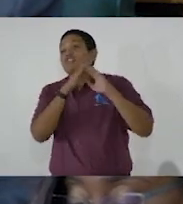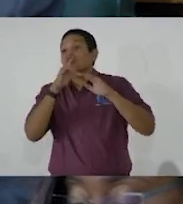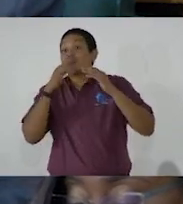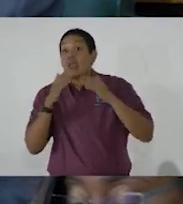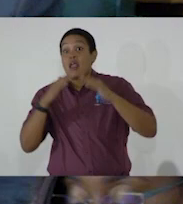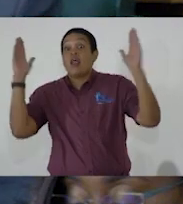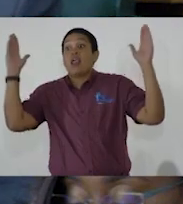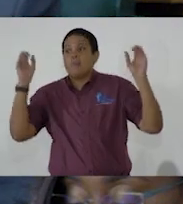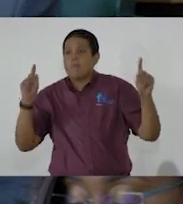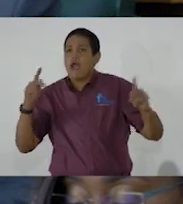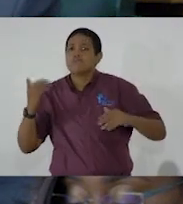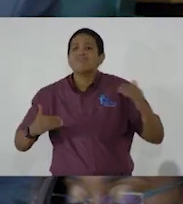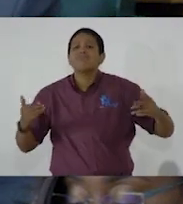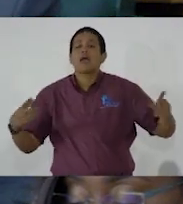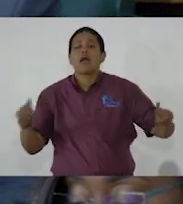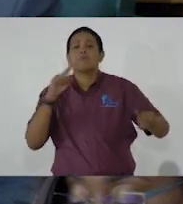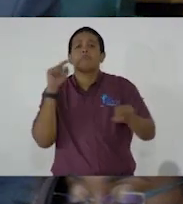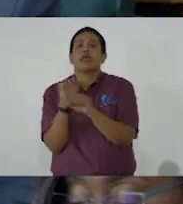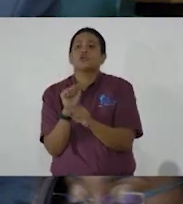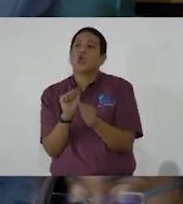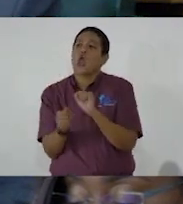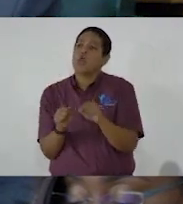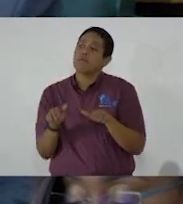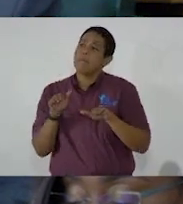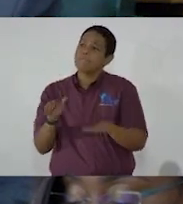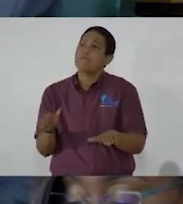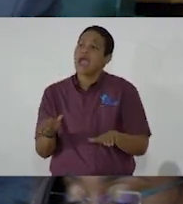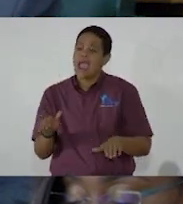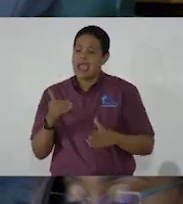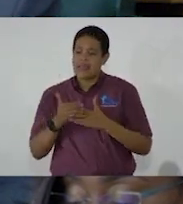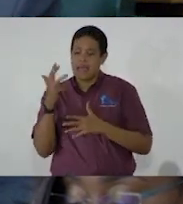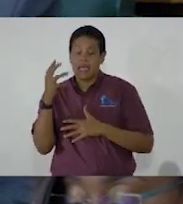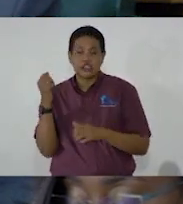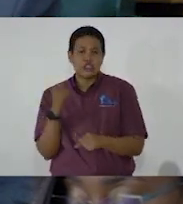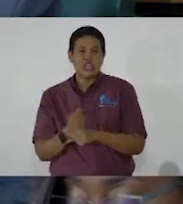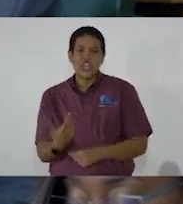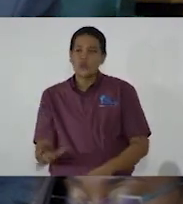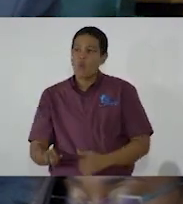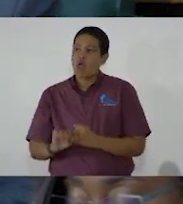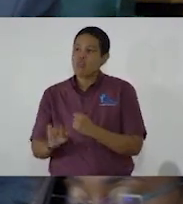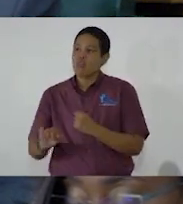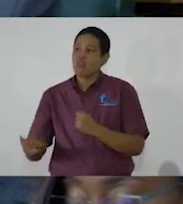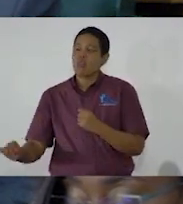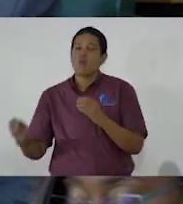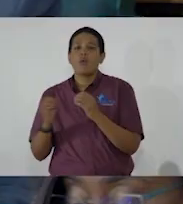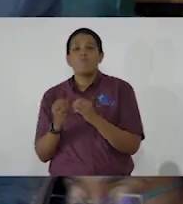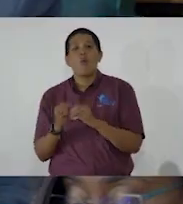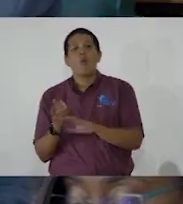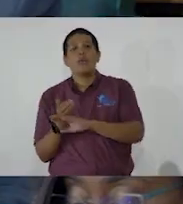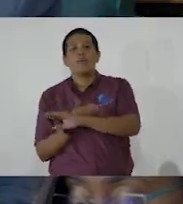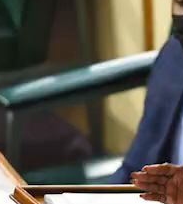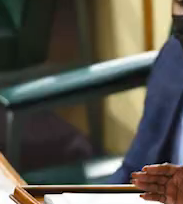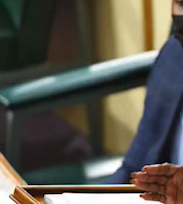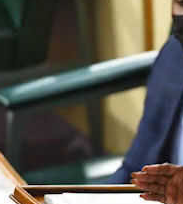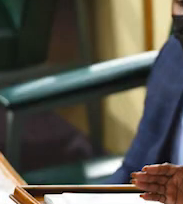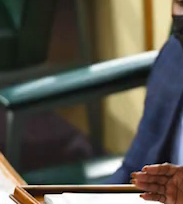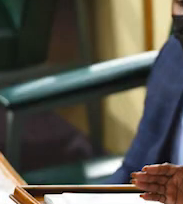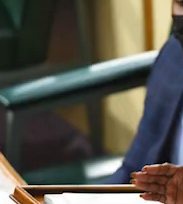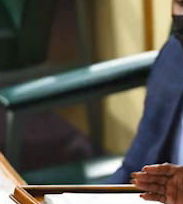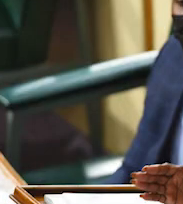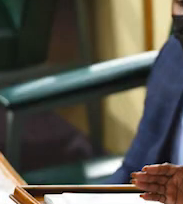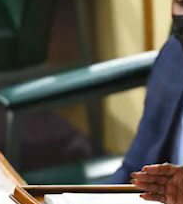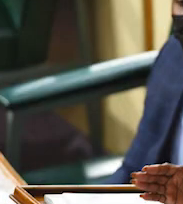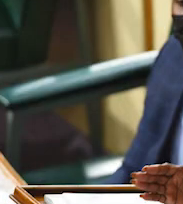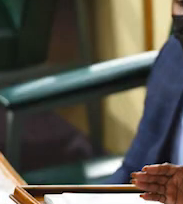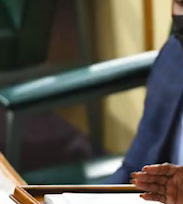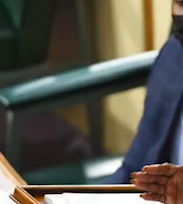lifted, to ensure that the competition returns next year with much improved entries. Minister Grange says